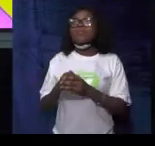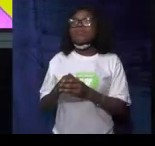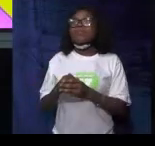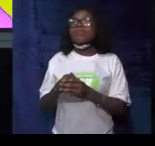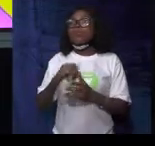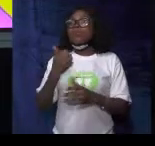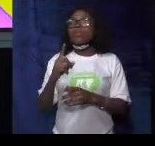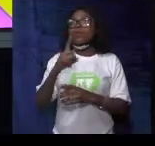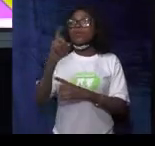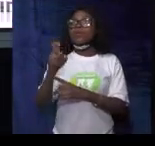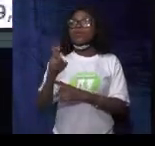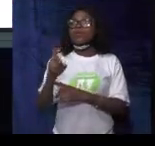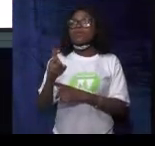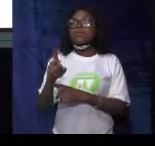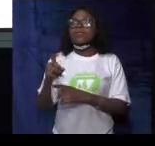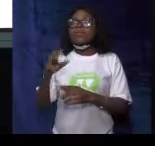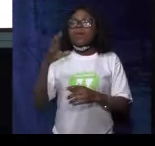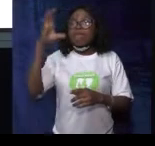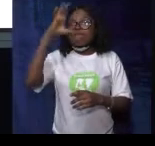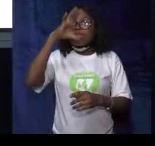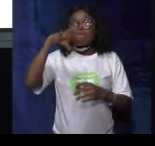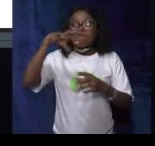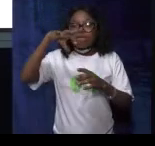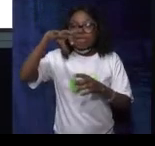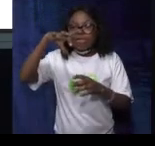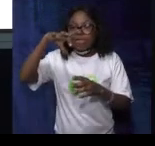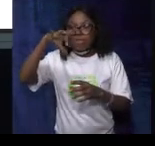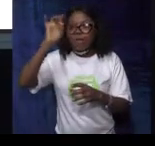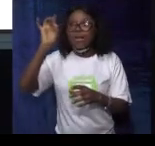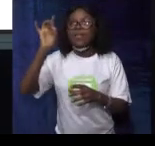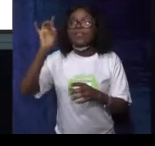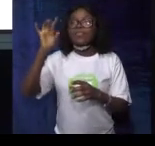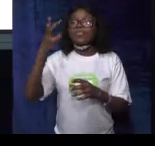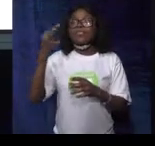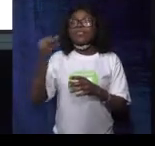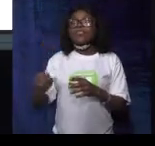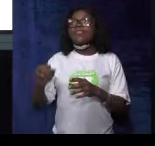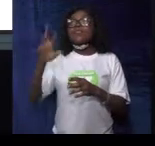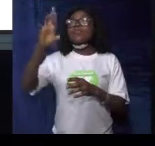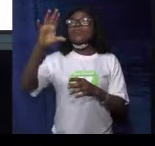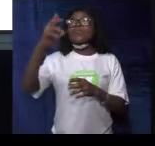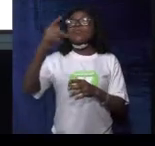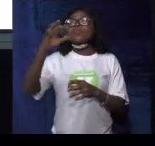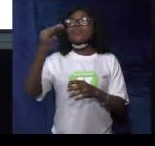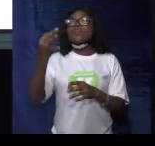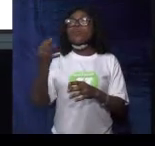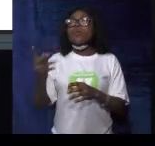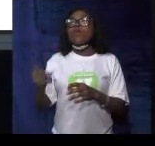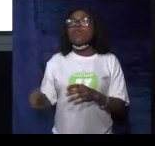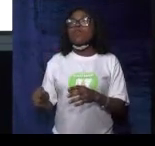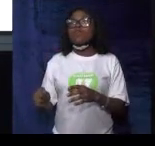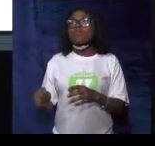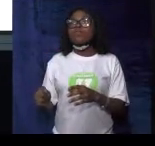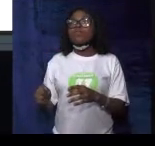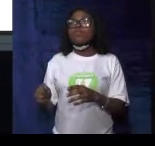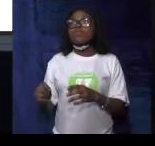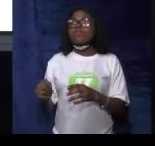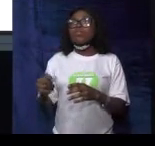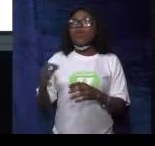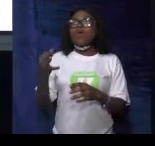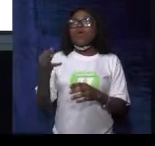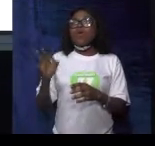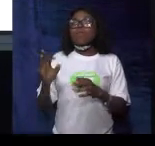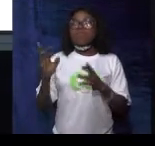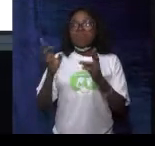Now let's see what the next question is saying. But to find the range of the following set of scores, do you remember the range?